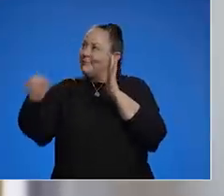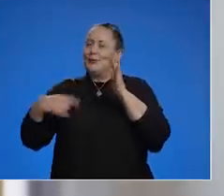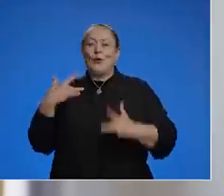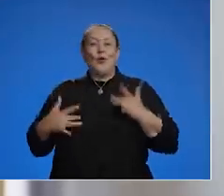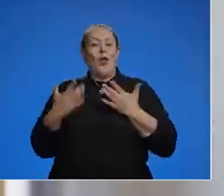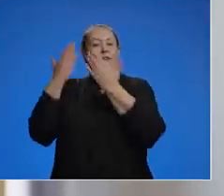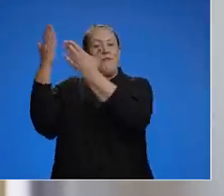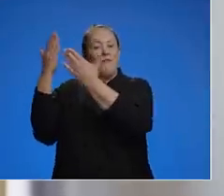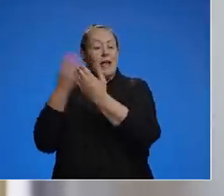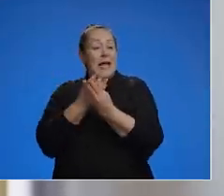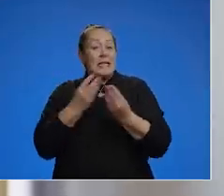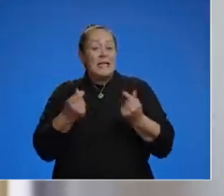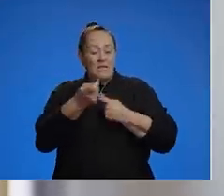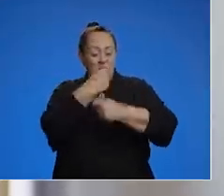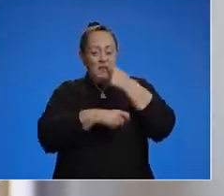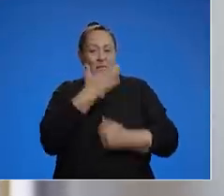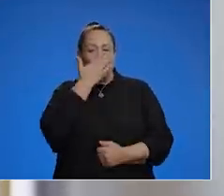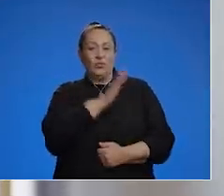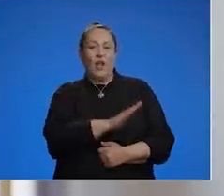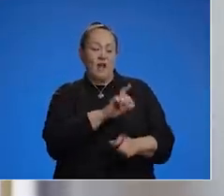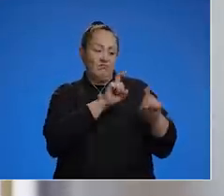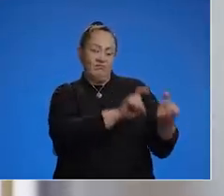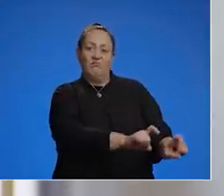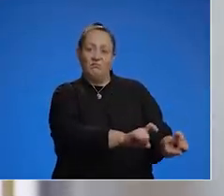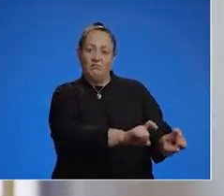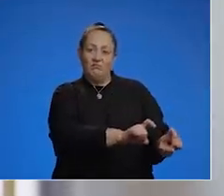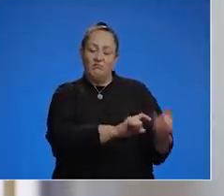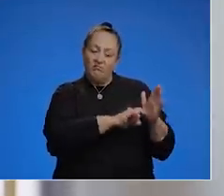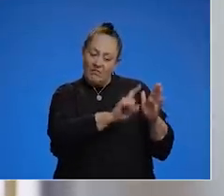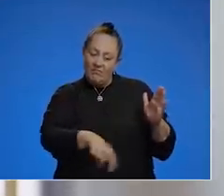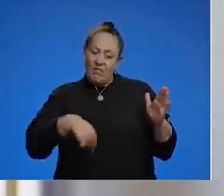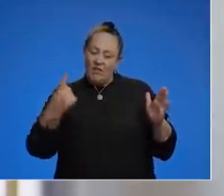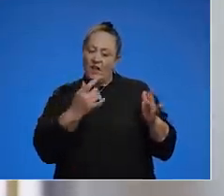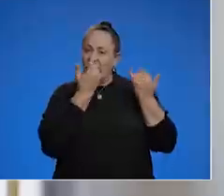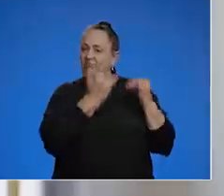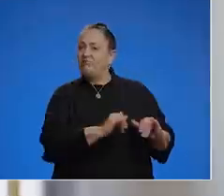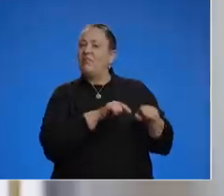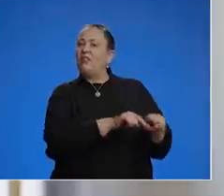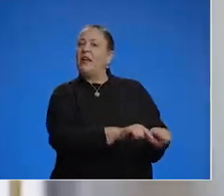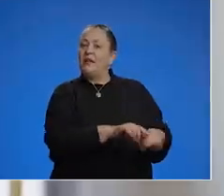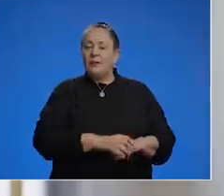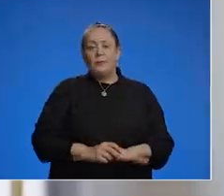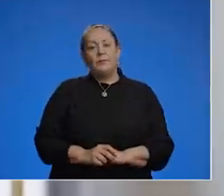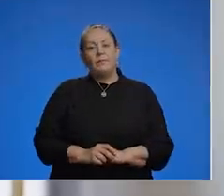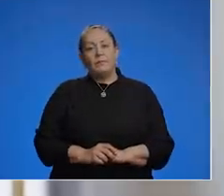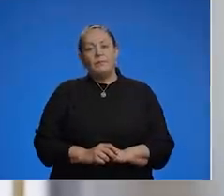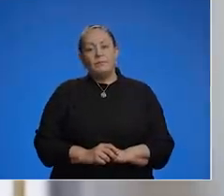everlasting life, some to shame and everlasting disgrace.